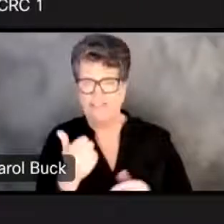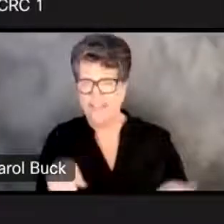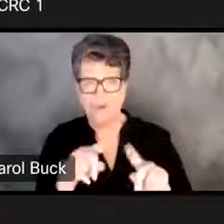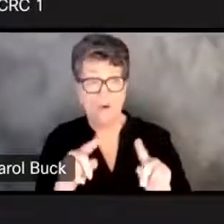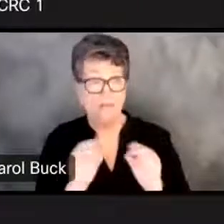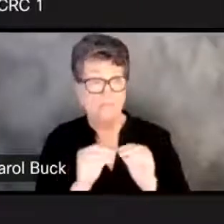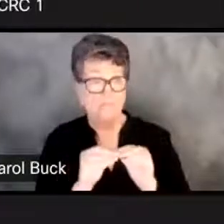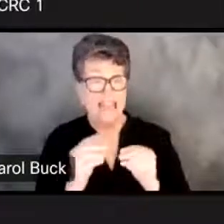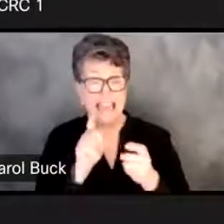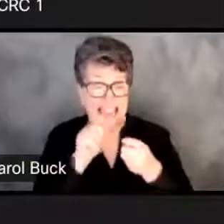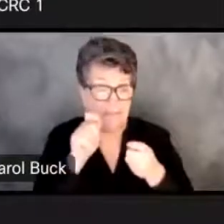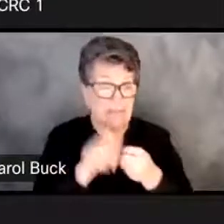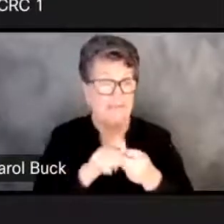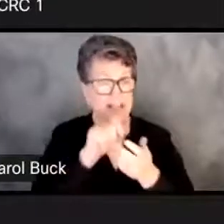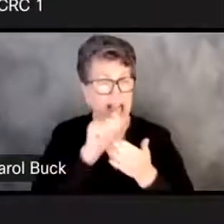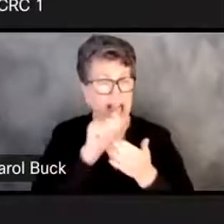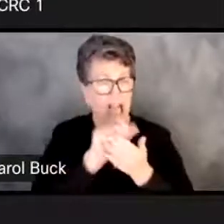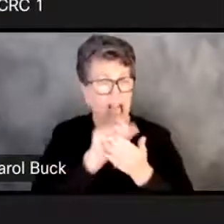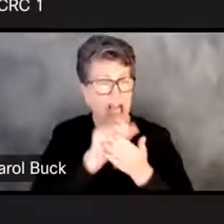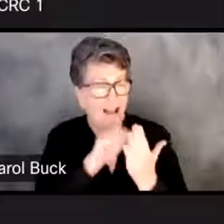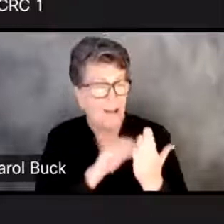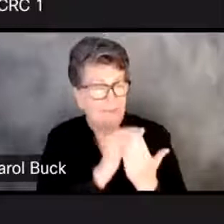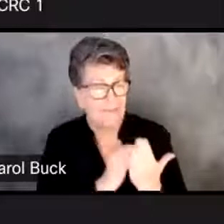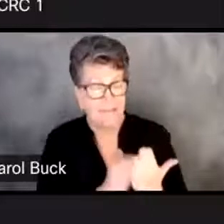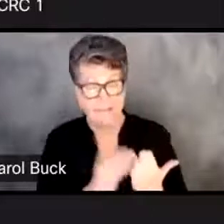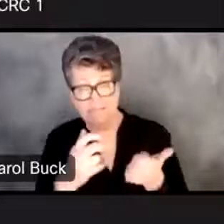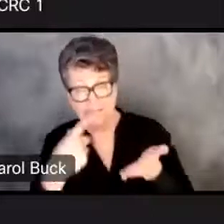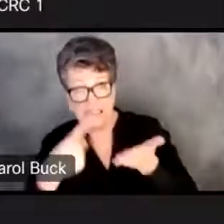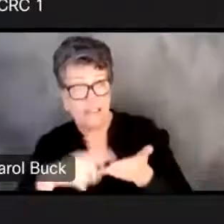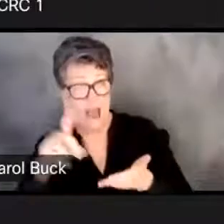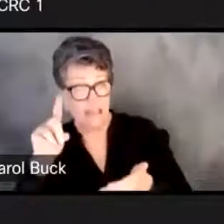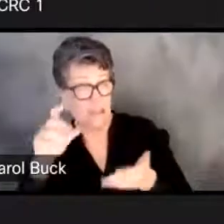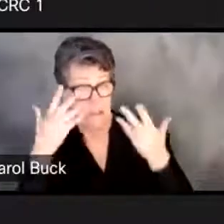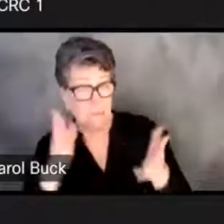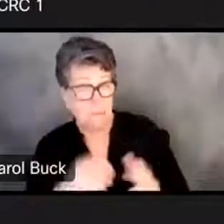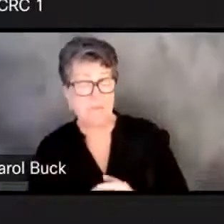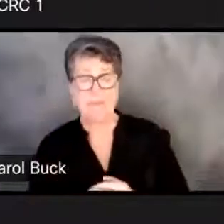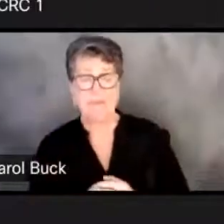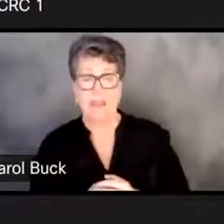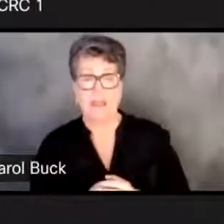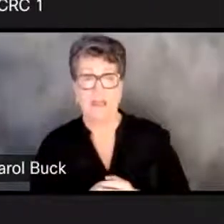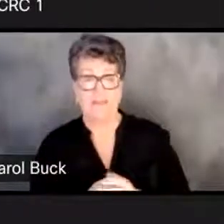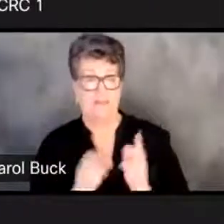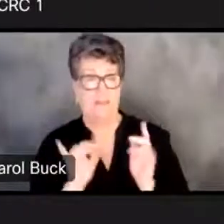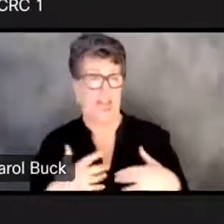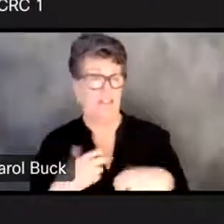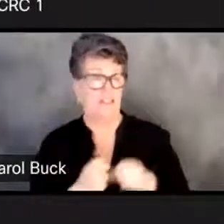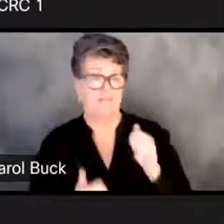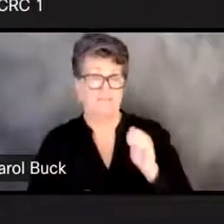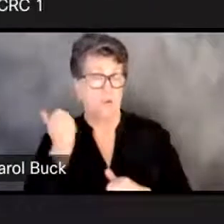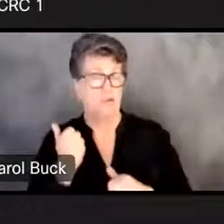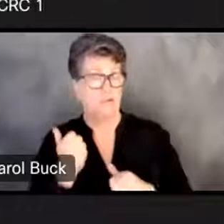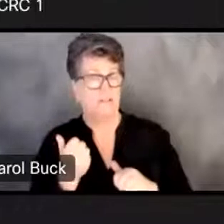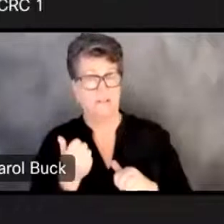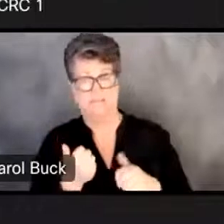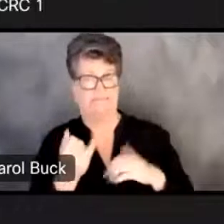had any specific agenda items that needed to be discussed. But that's kind of the bulk